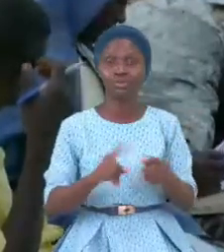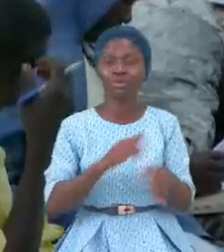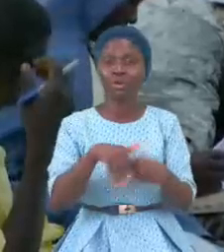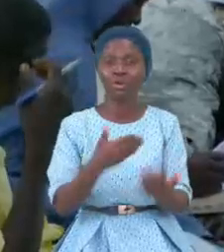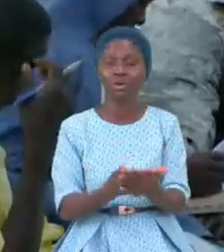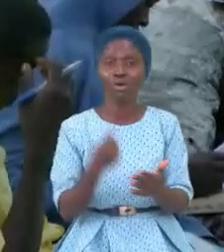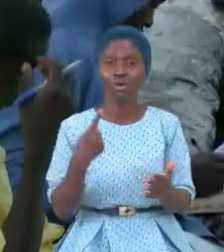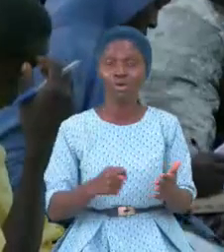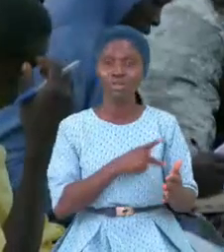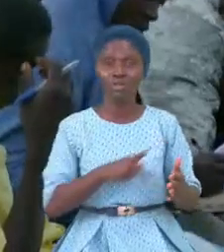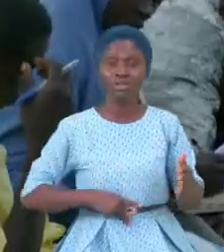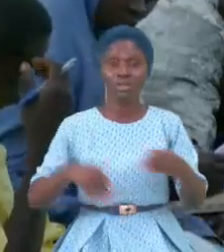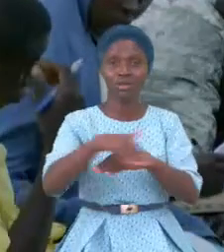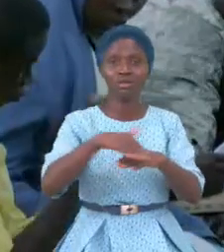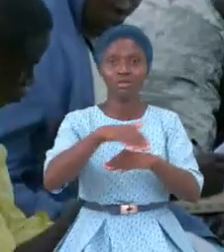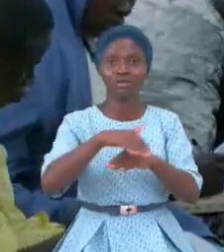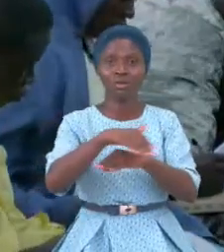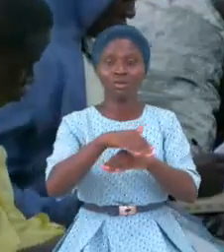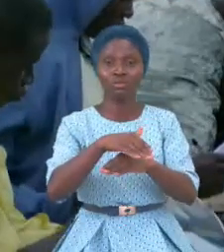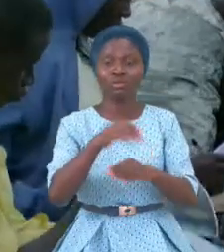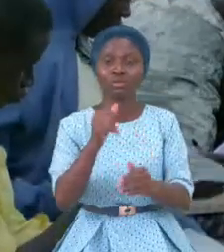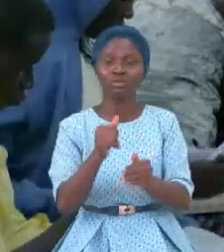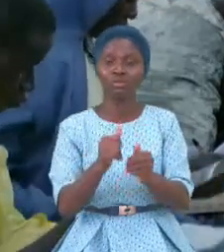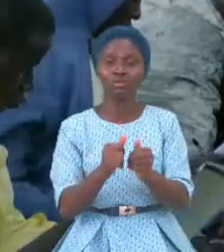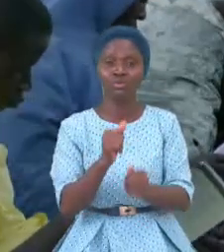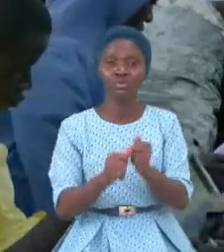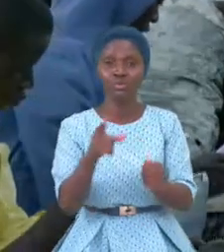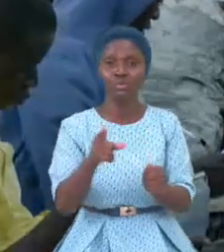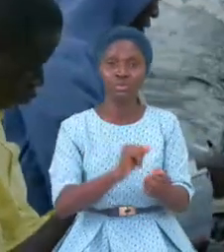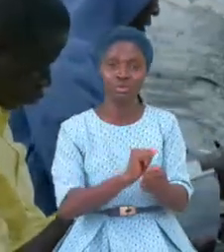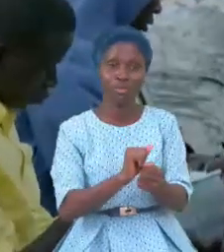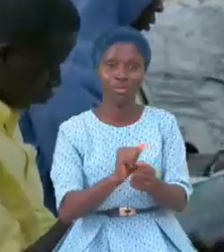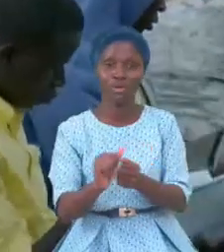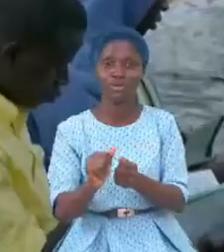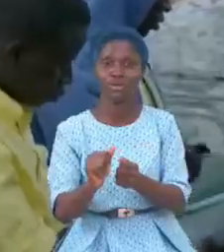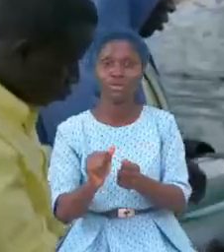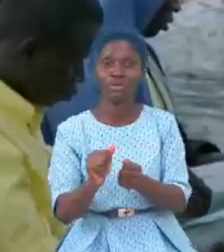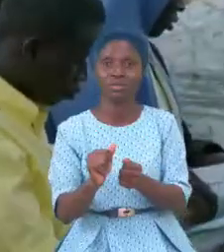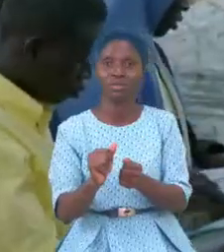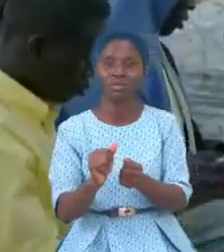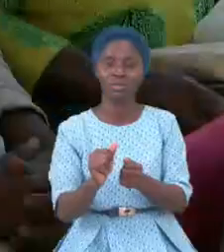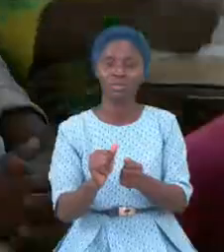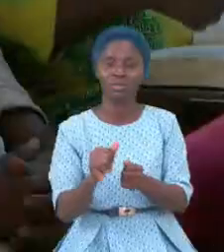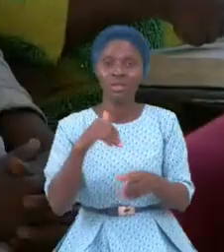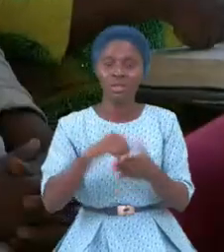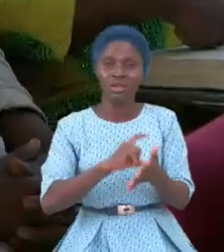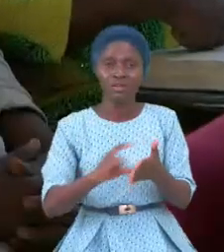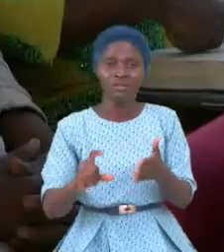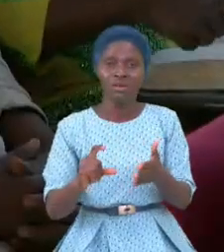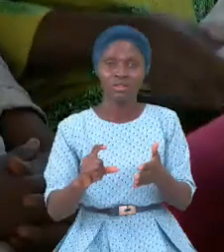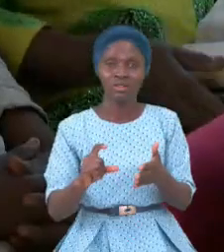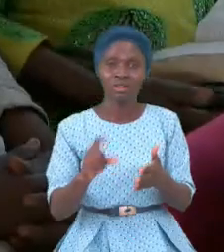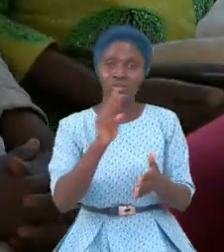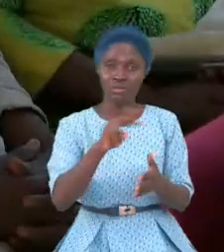kingdoms whither thou passes. Look at verse 22. In verse 22, he tells us